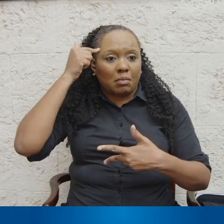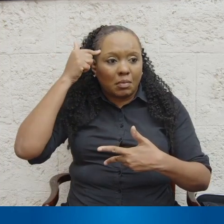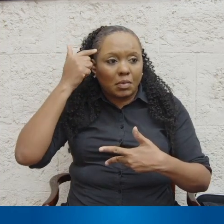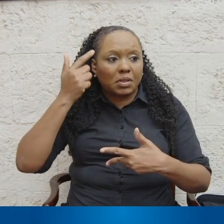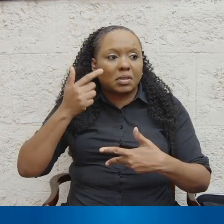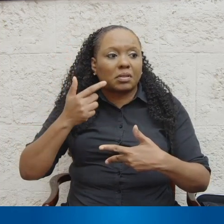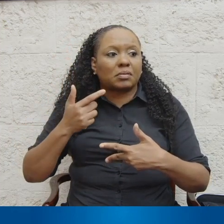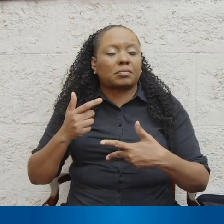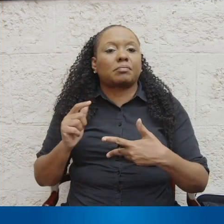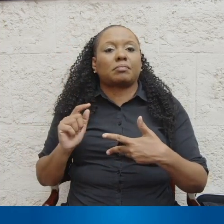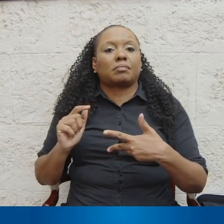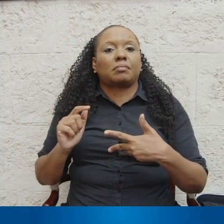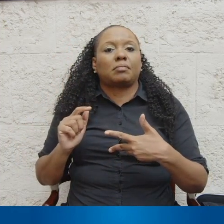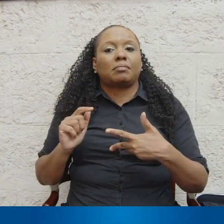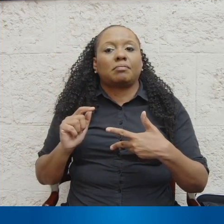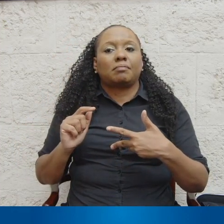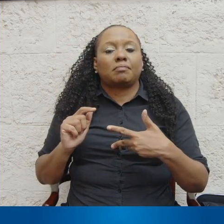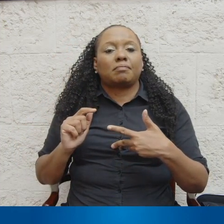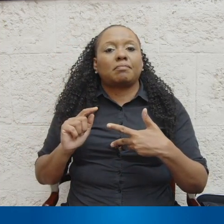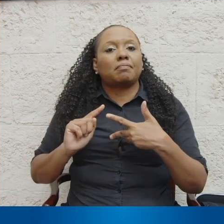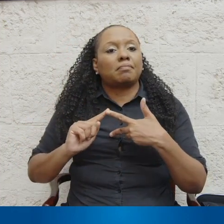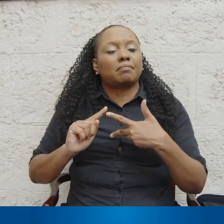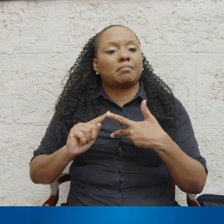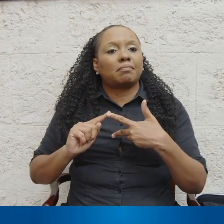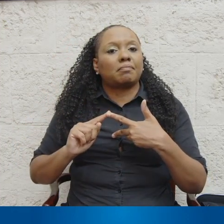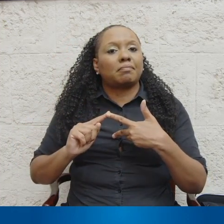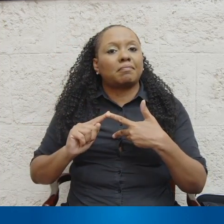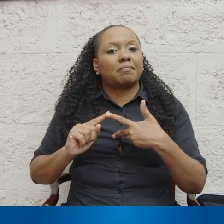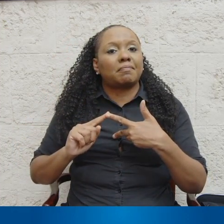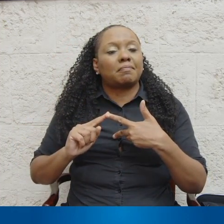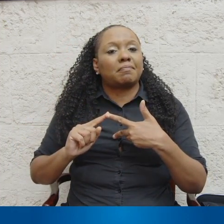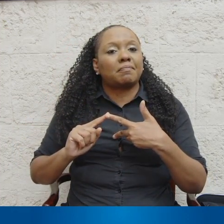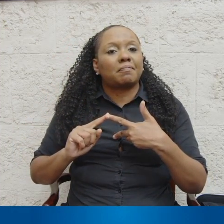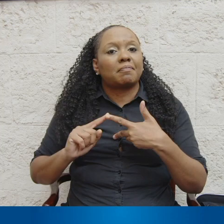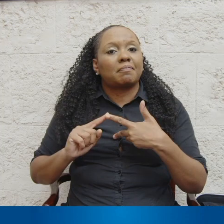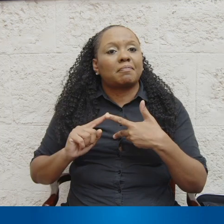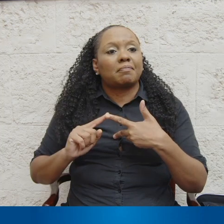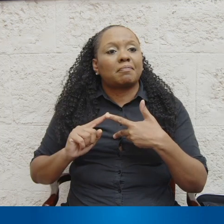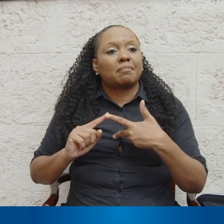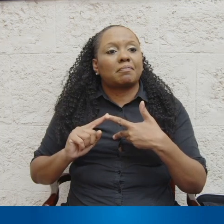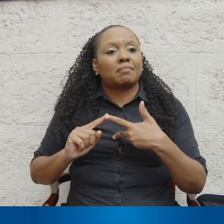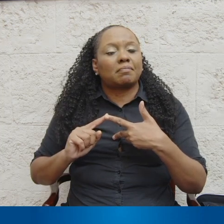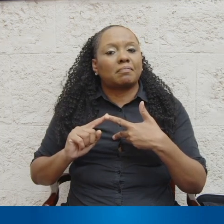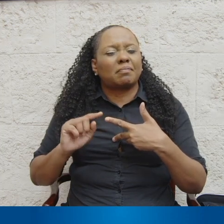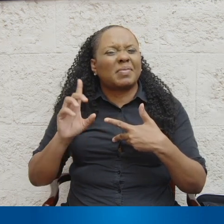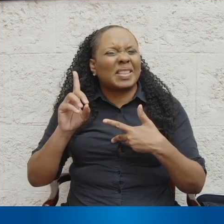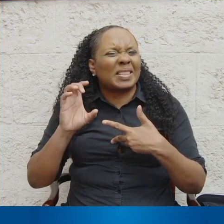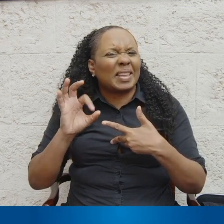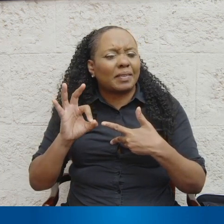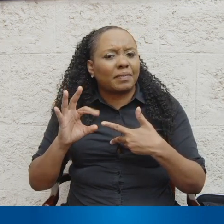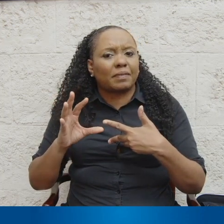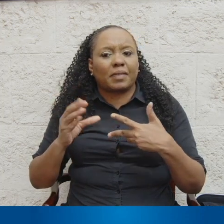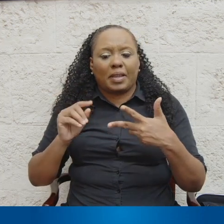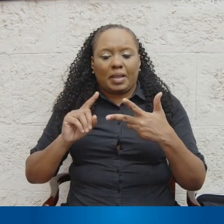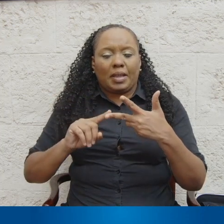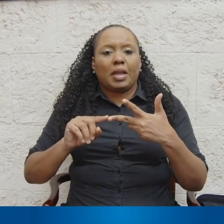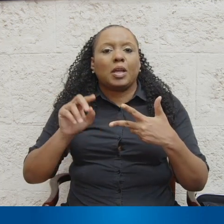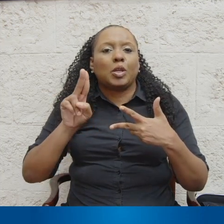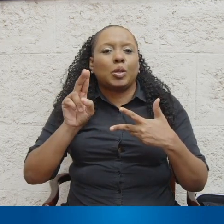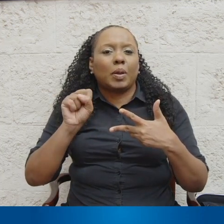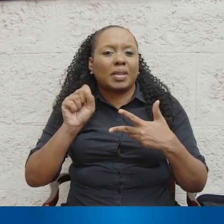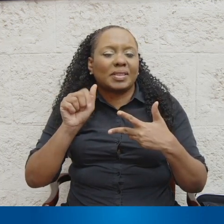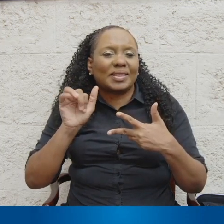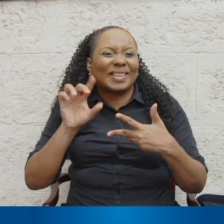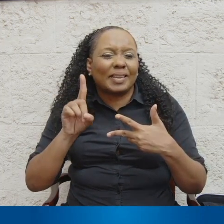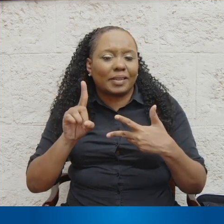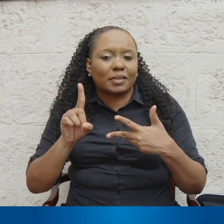As well, we will have resources as well from the GCF, but also as well USAID has agreed to partner with